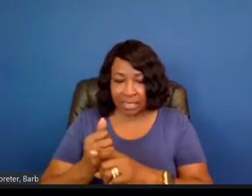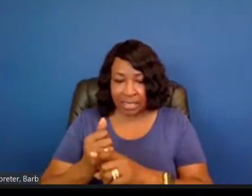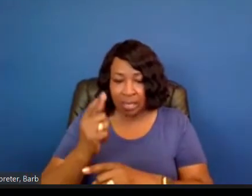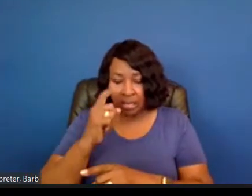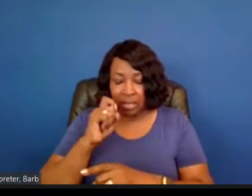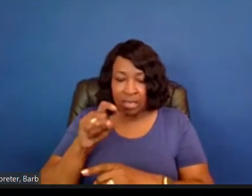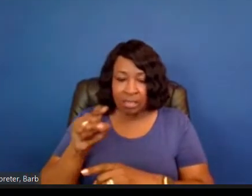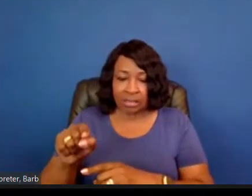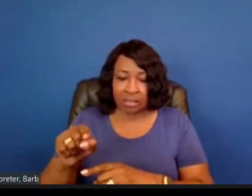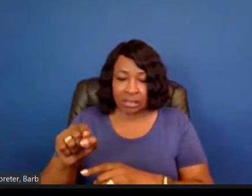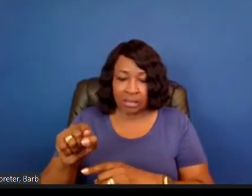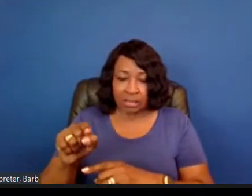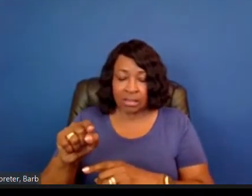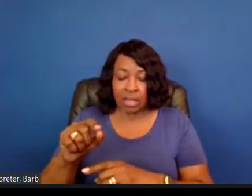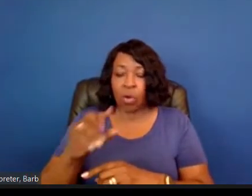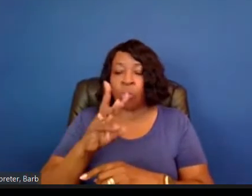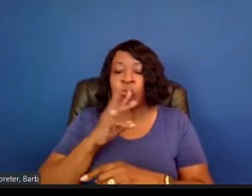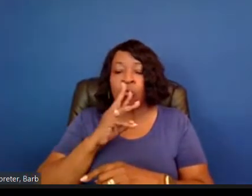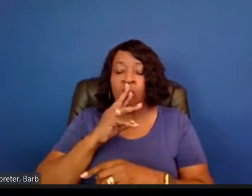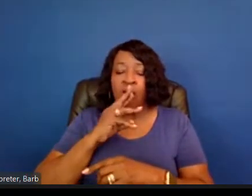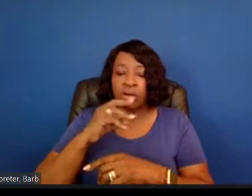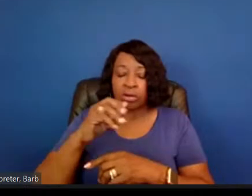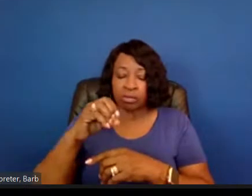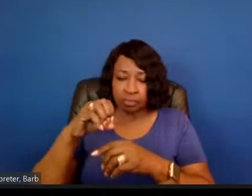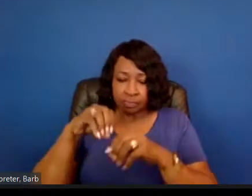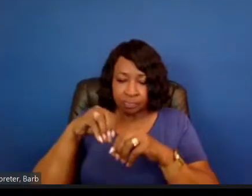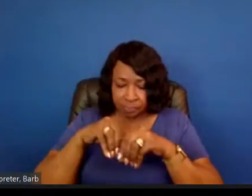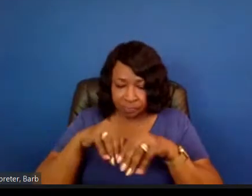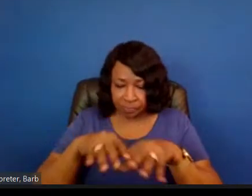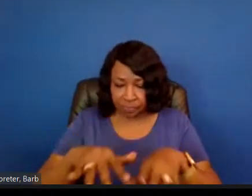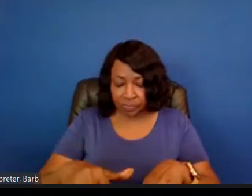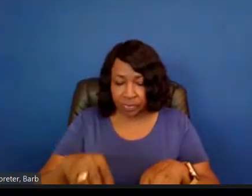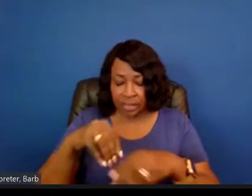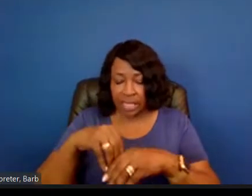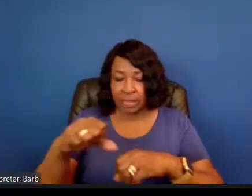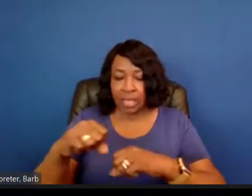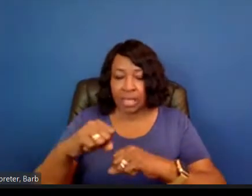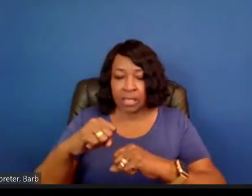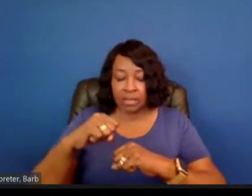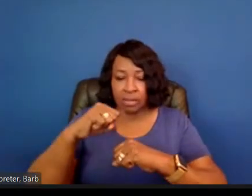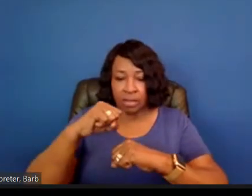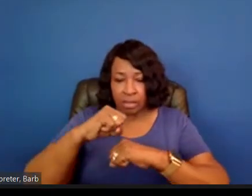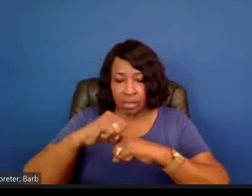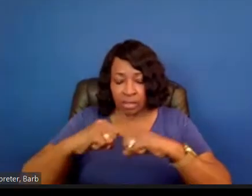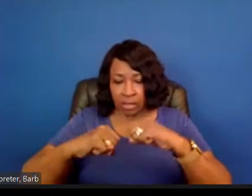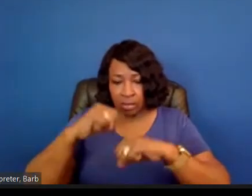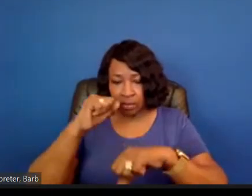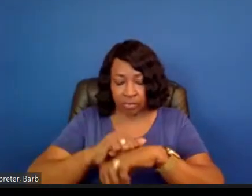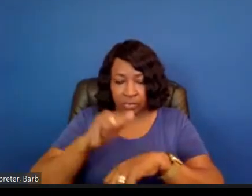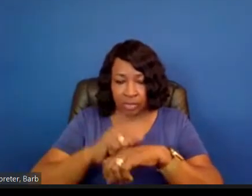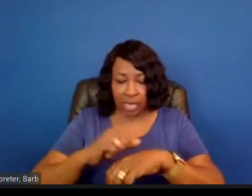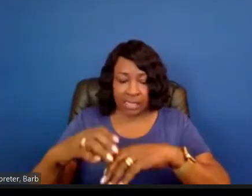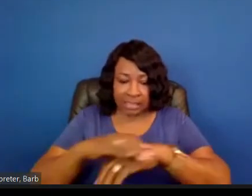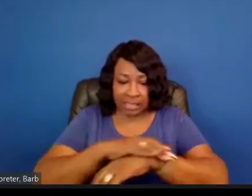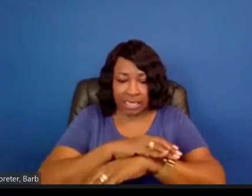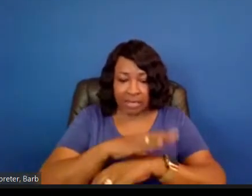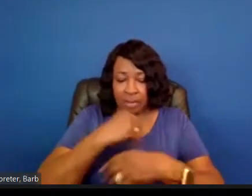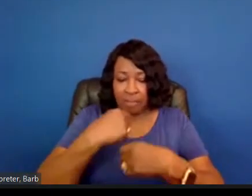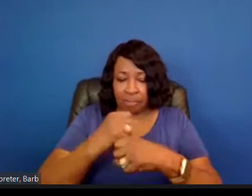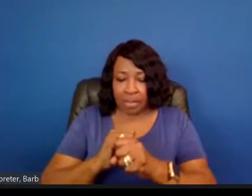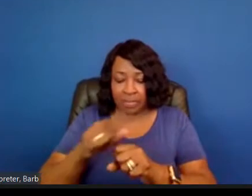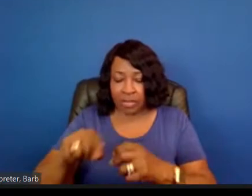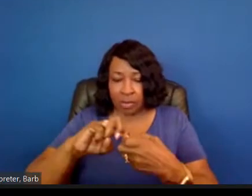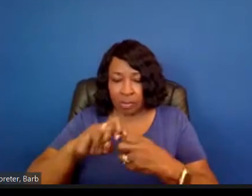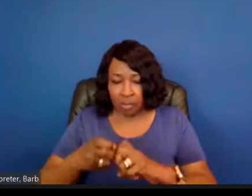issue where water had gotten into the concrete sleeves and created this issue. Walsh Floor,